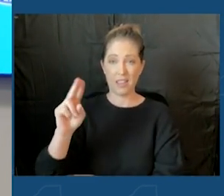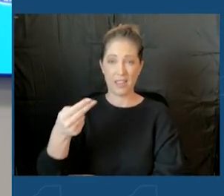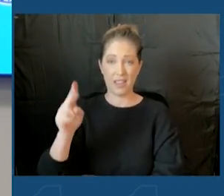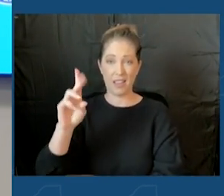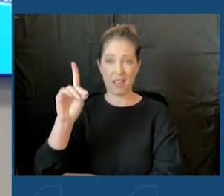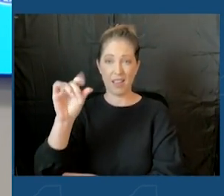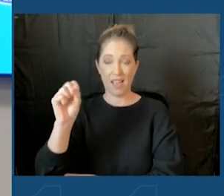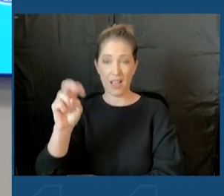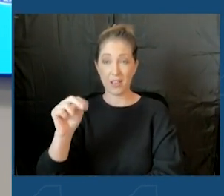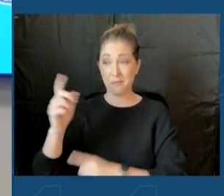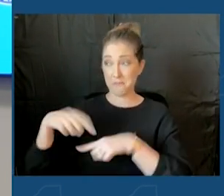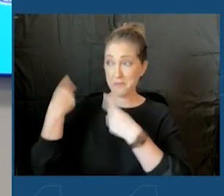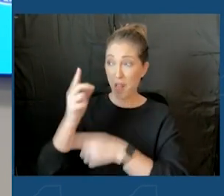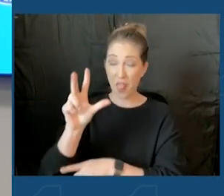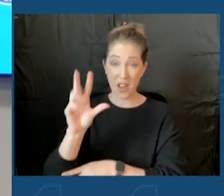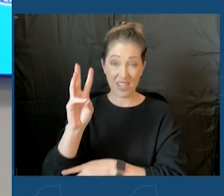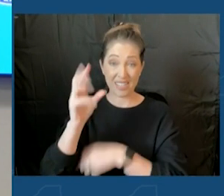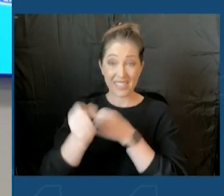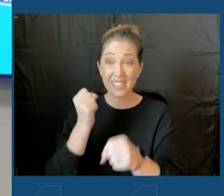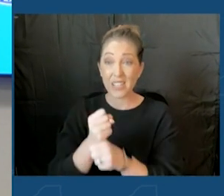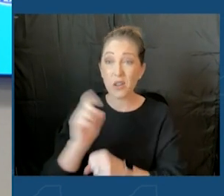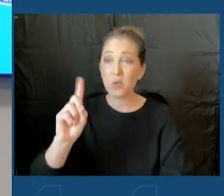Sheila?